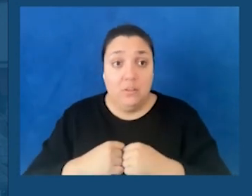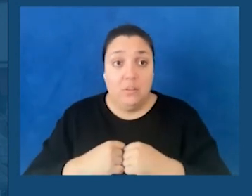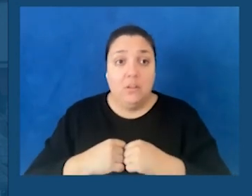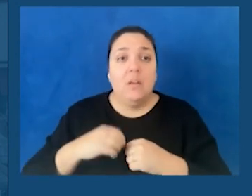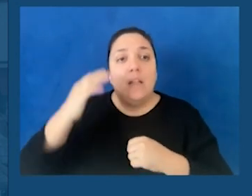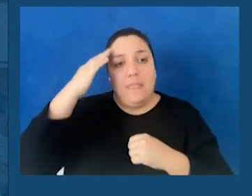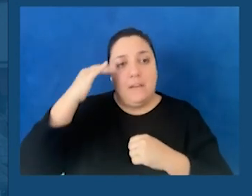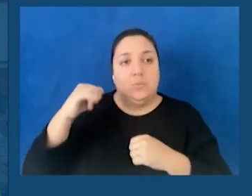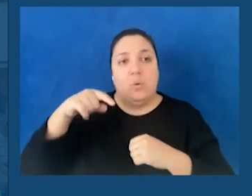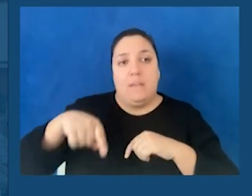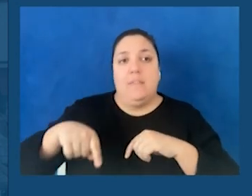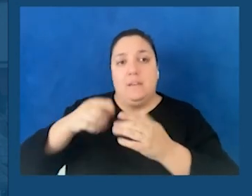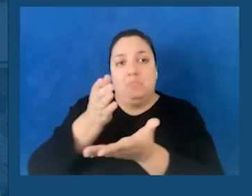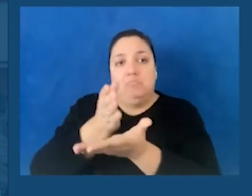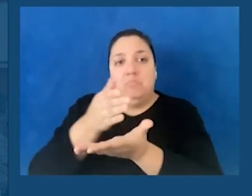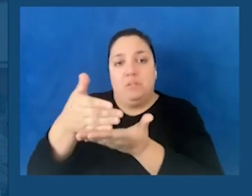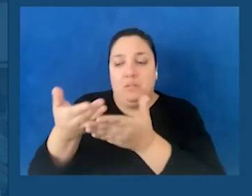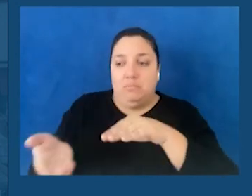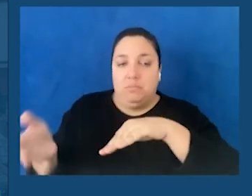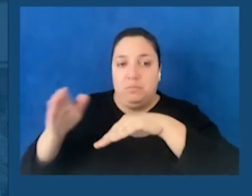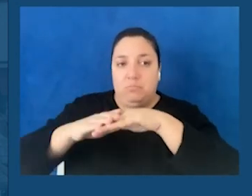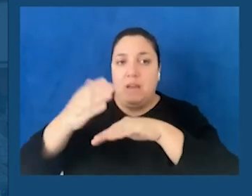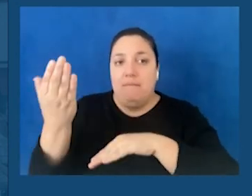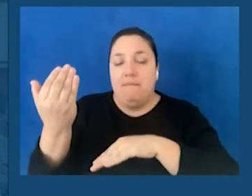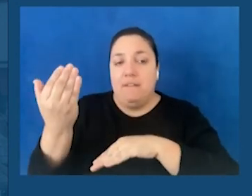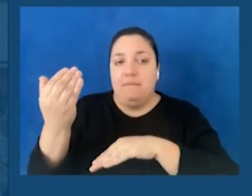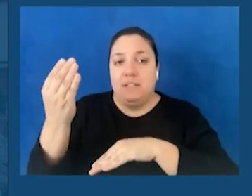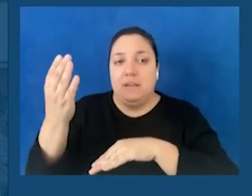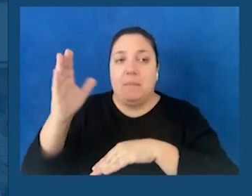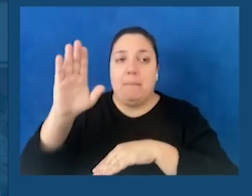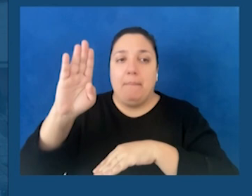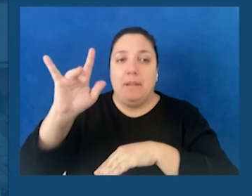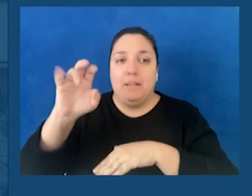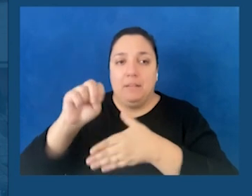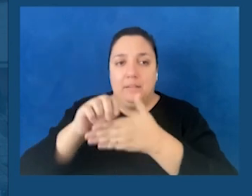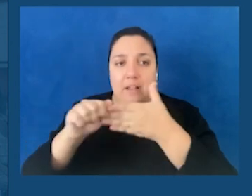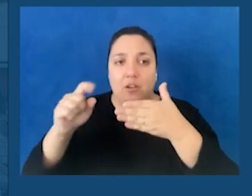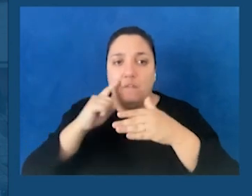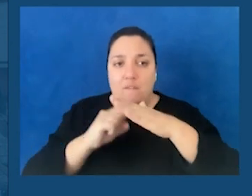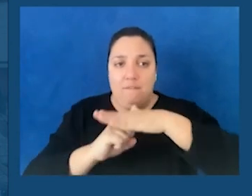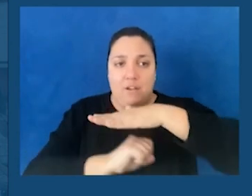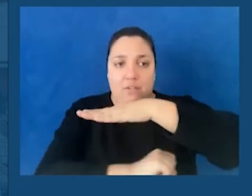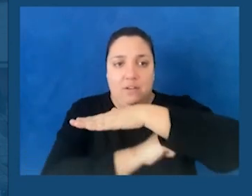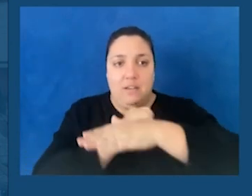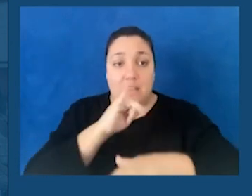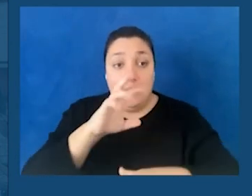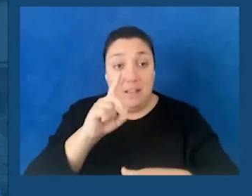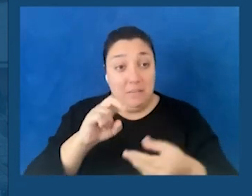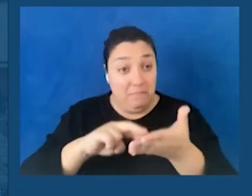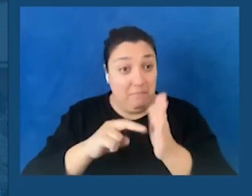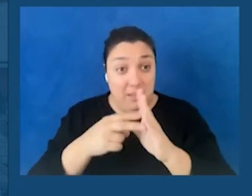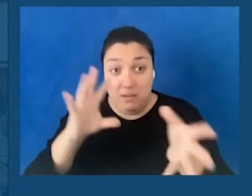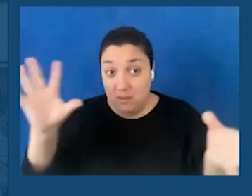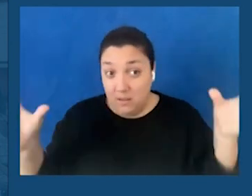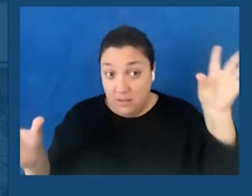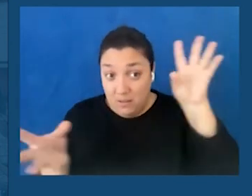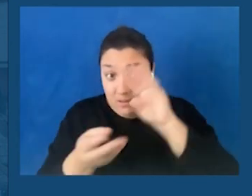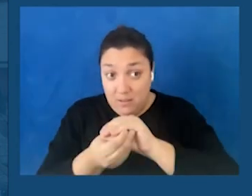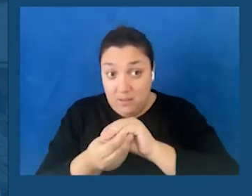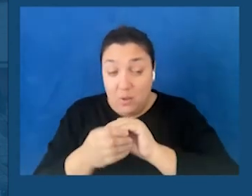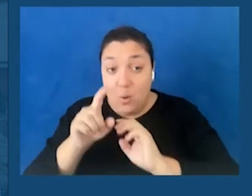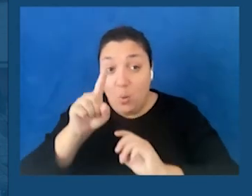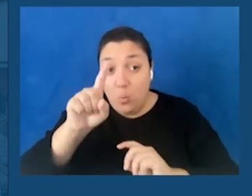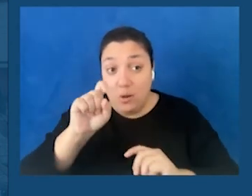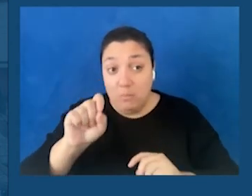$15 million for foundation aid. So our total education commitment to the Mohawk Valley alone is